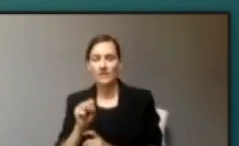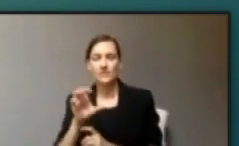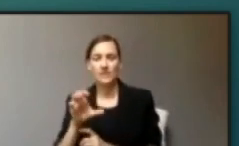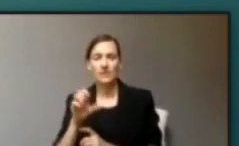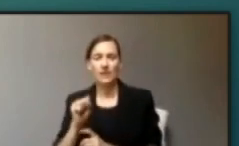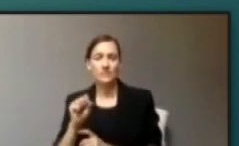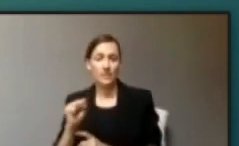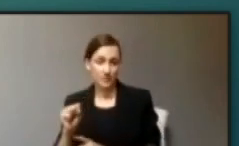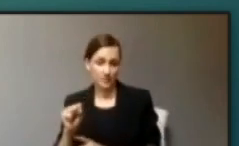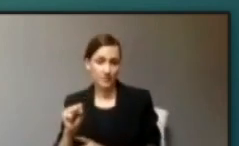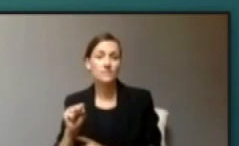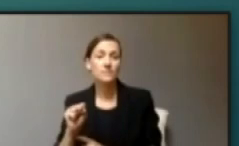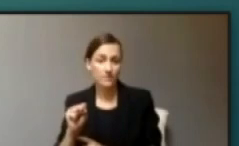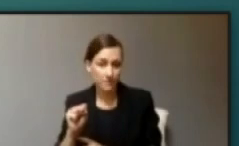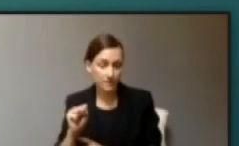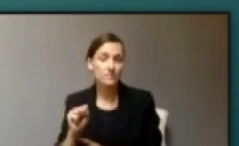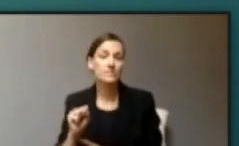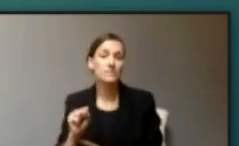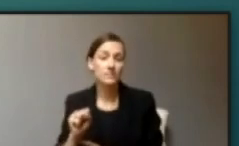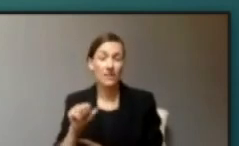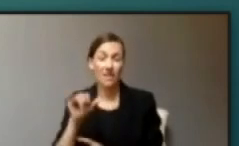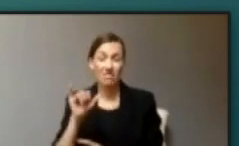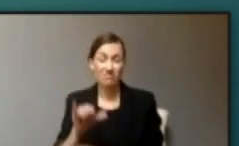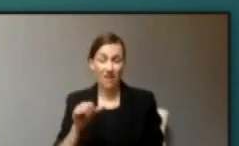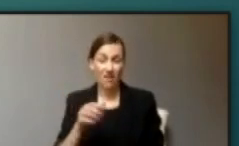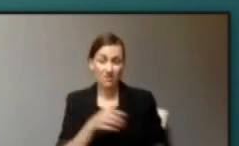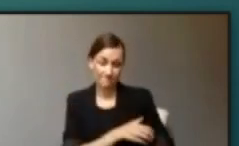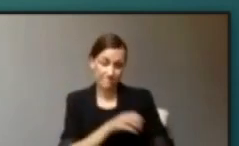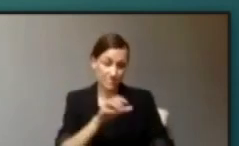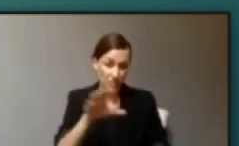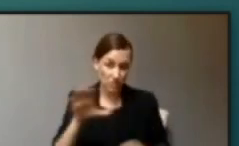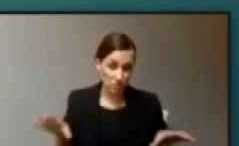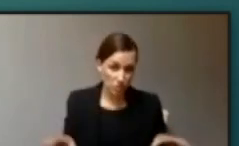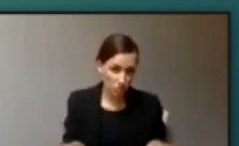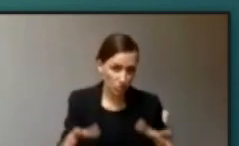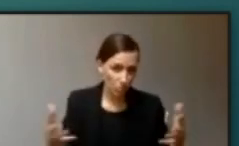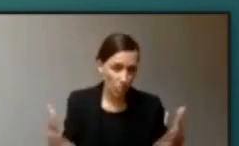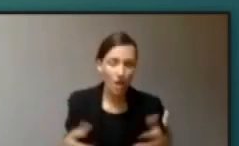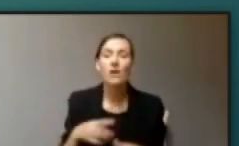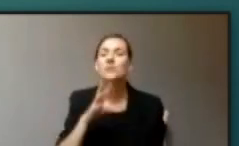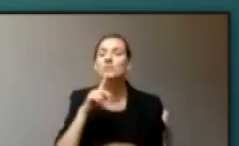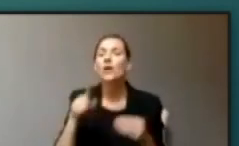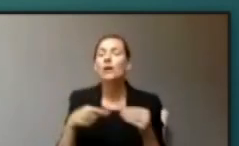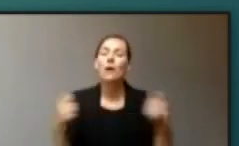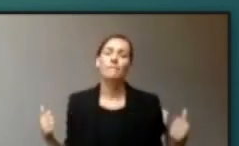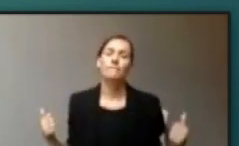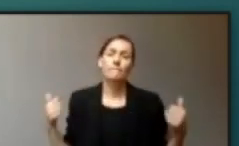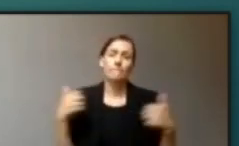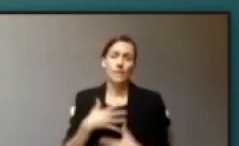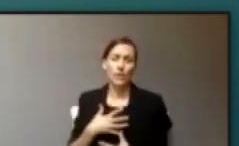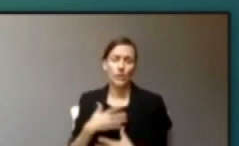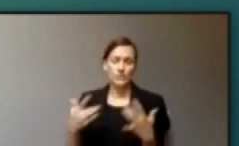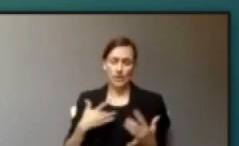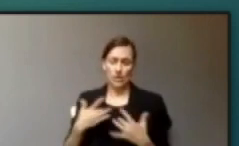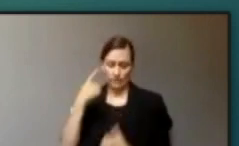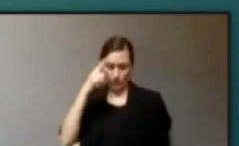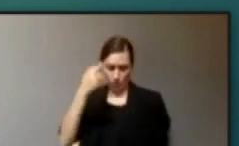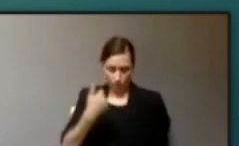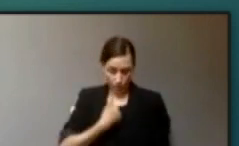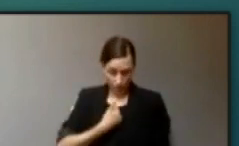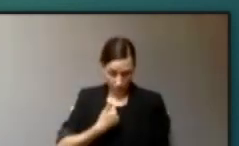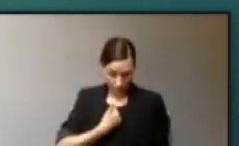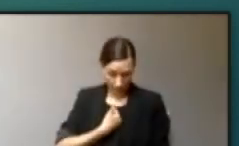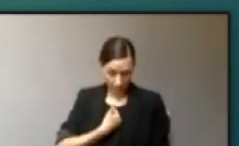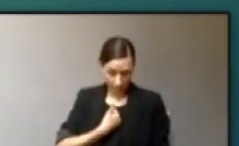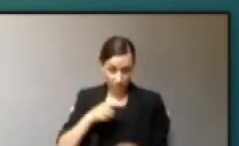so what that enables us to do is ask about fears and concerns from the perspective of yourself, but also from the perspective